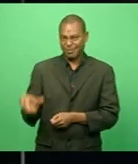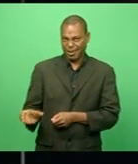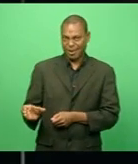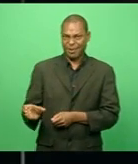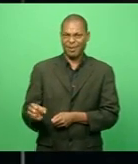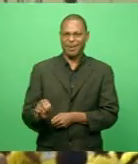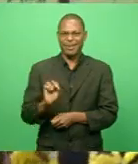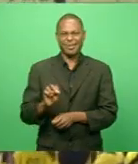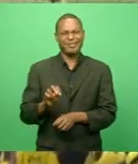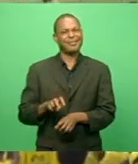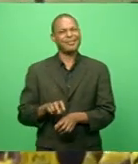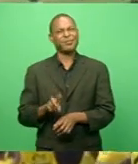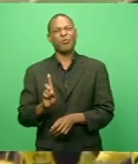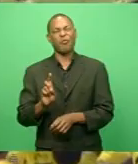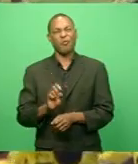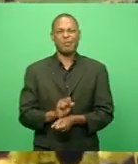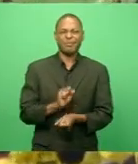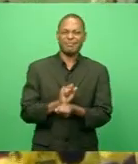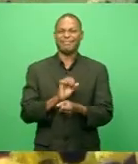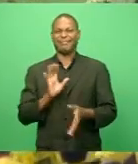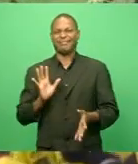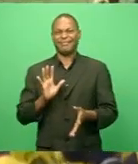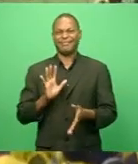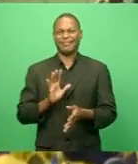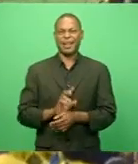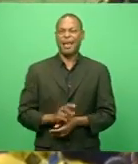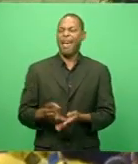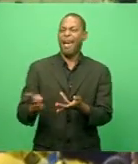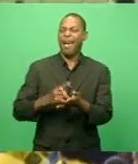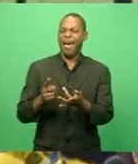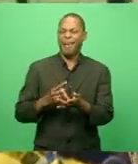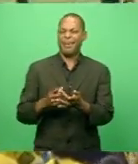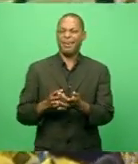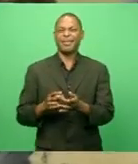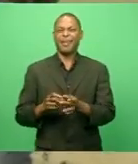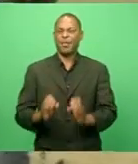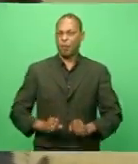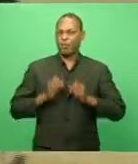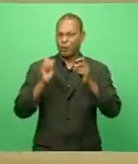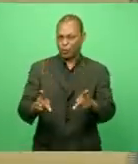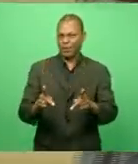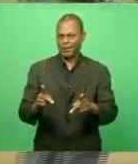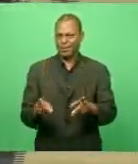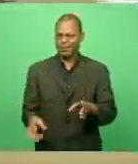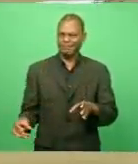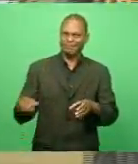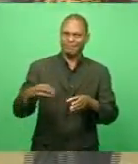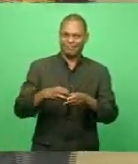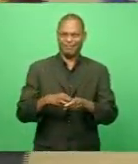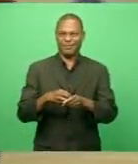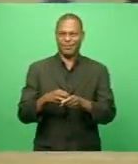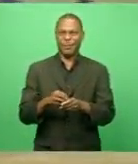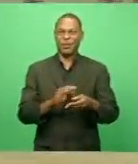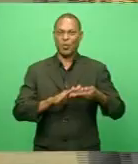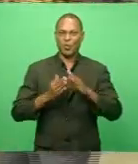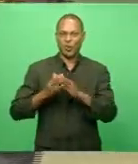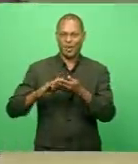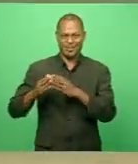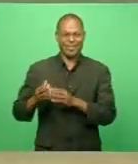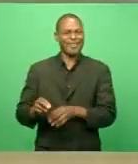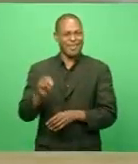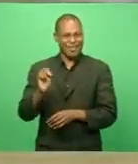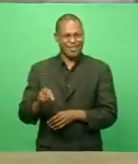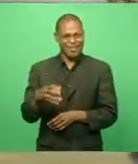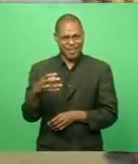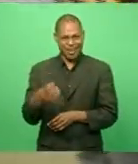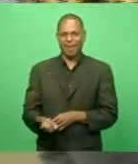parole. Ratunaingama Lalambalavu says they must be given another chance to be integrated into the community. He adds there is a need to take a step forward